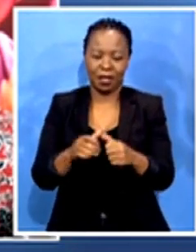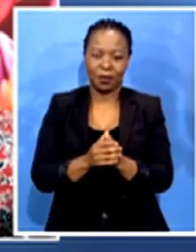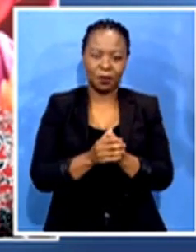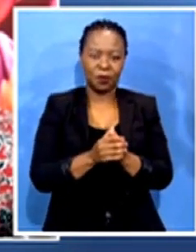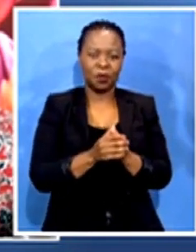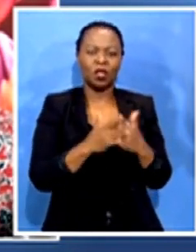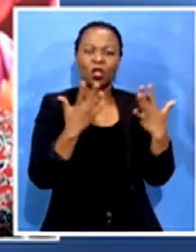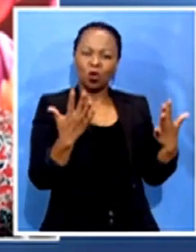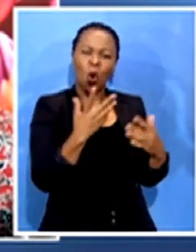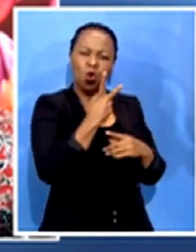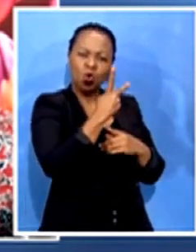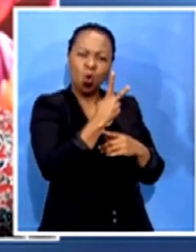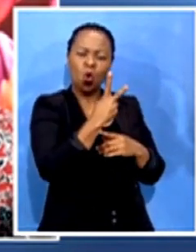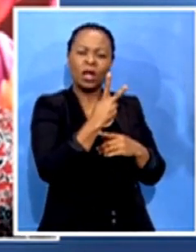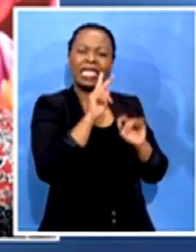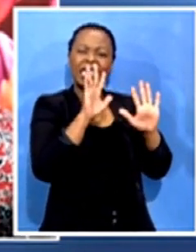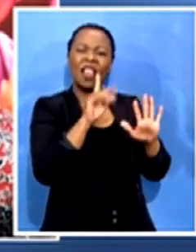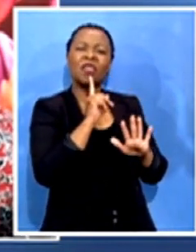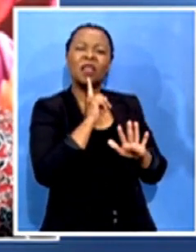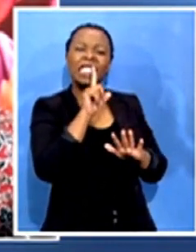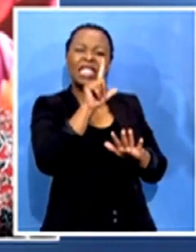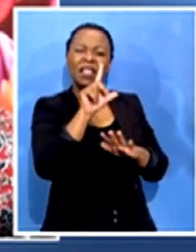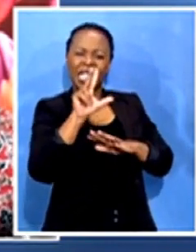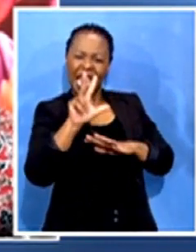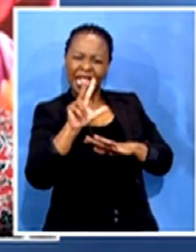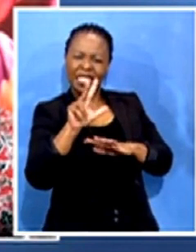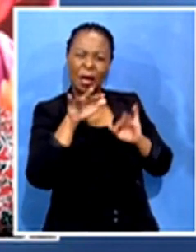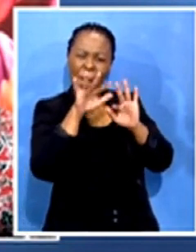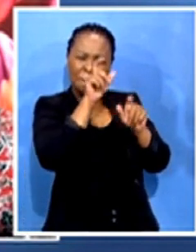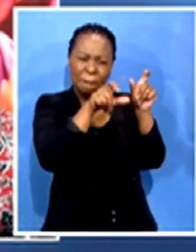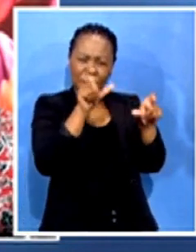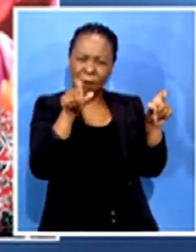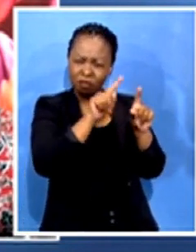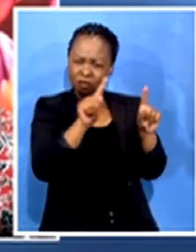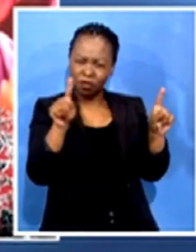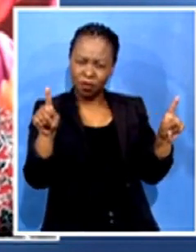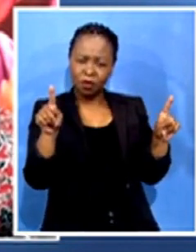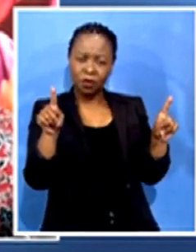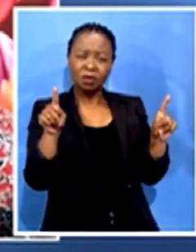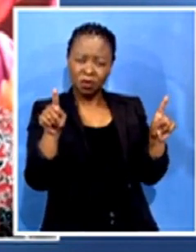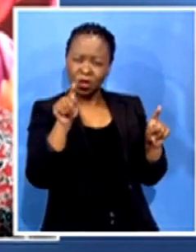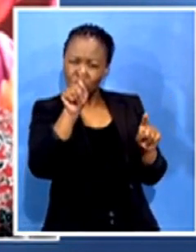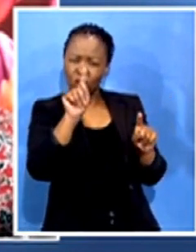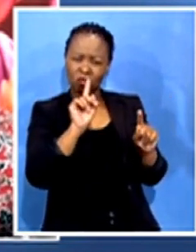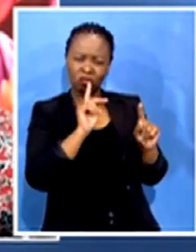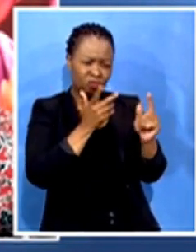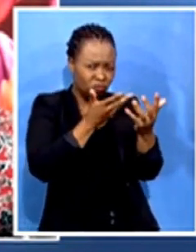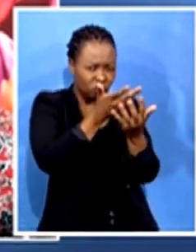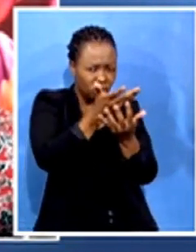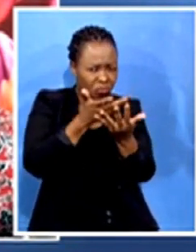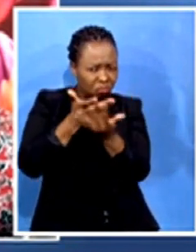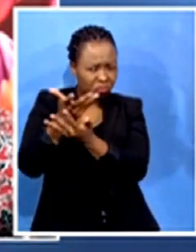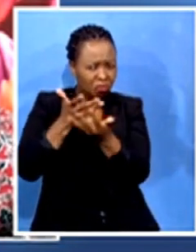210,778 beneficiaries, have you been engaging with them? Do you have a sense of what portion of